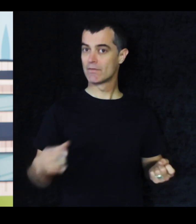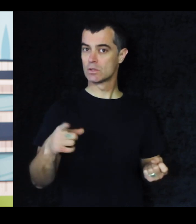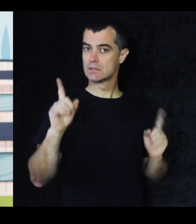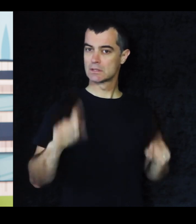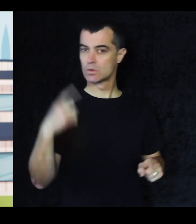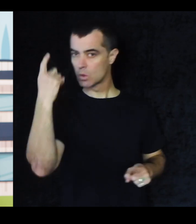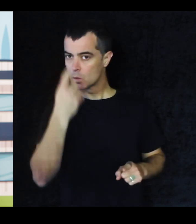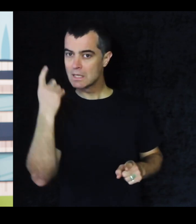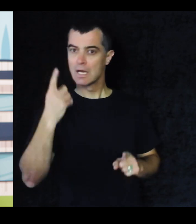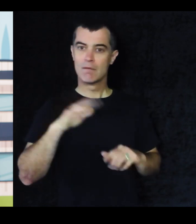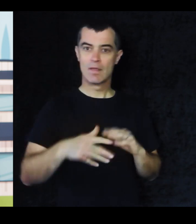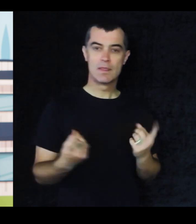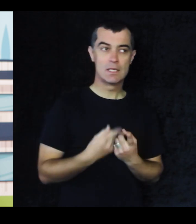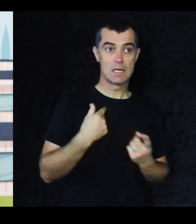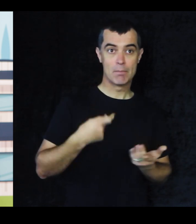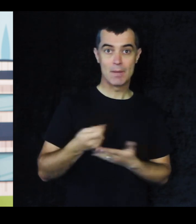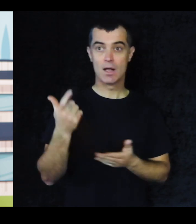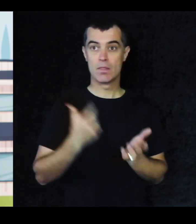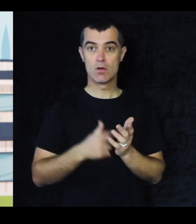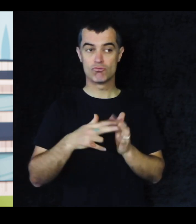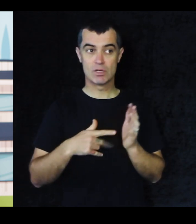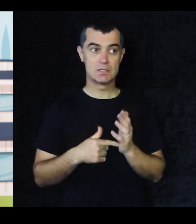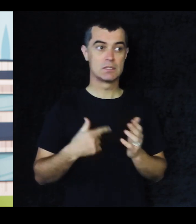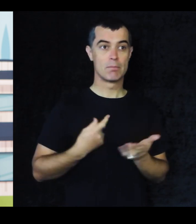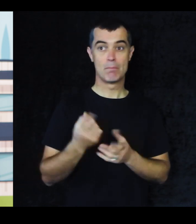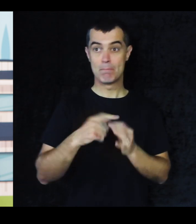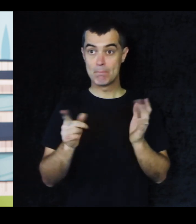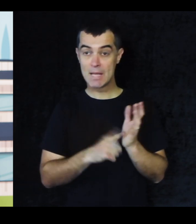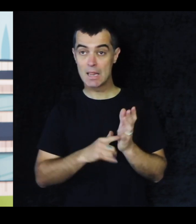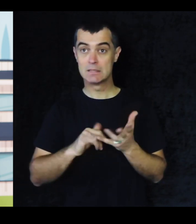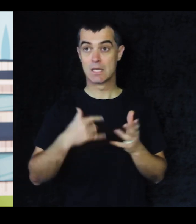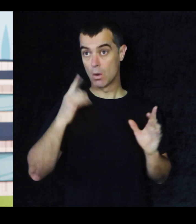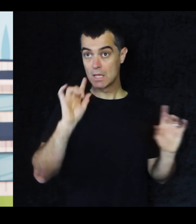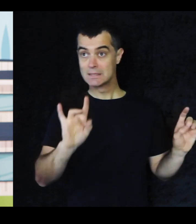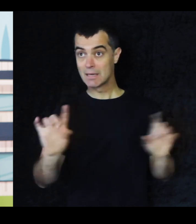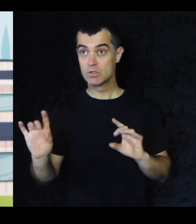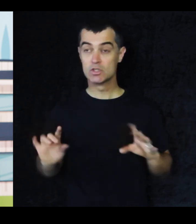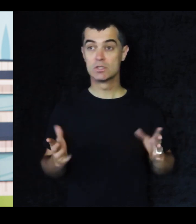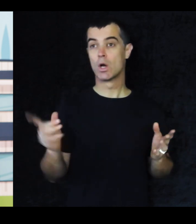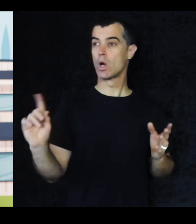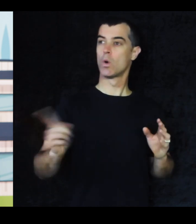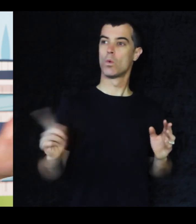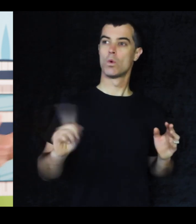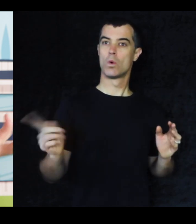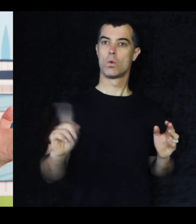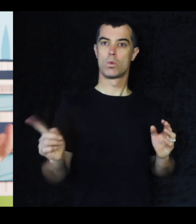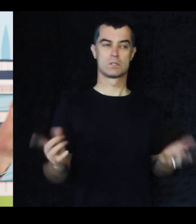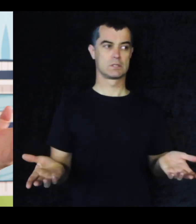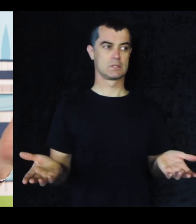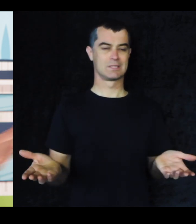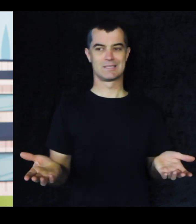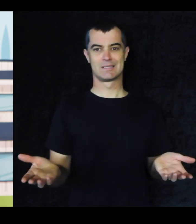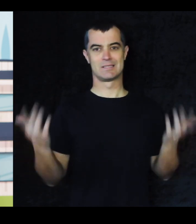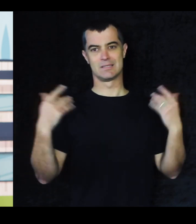disability, then you're starting to wonder about things. Am I paying the rent? Am I going to do bills? Am I going to do damage?